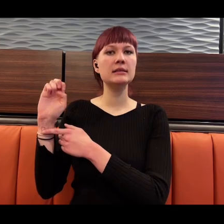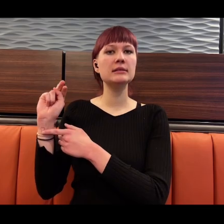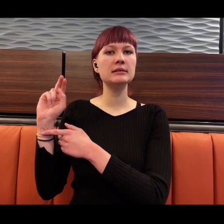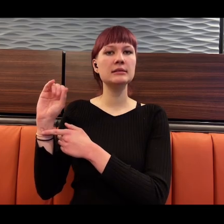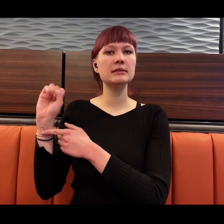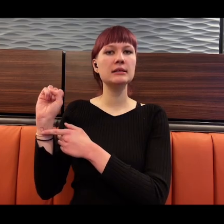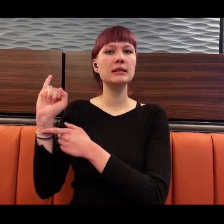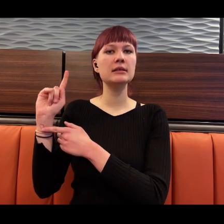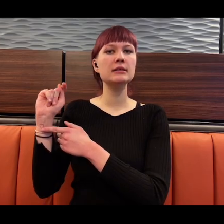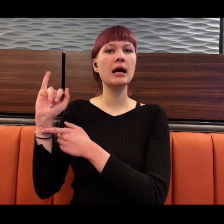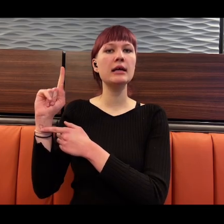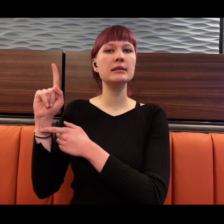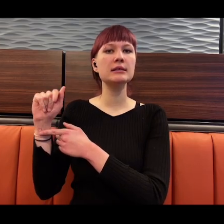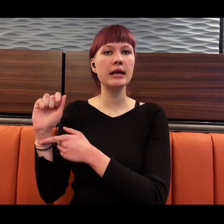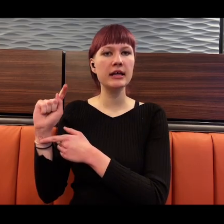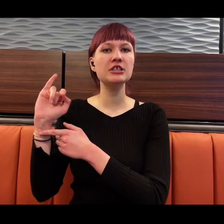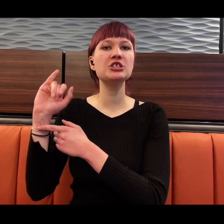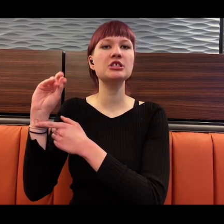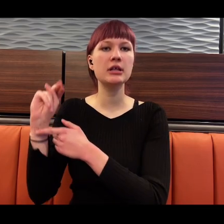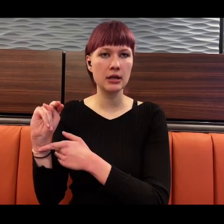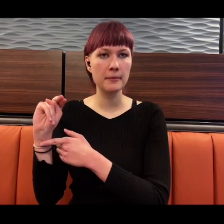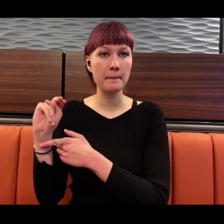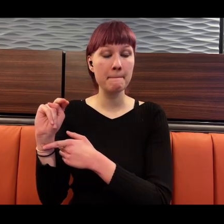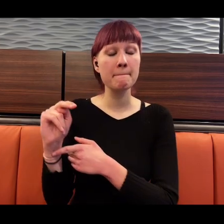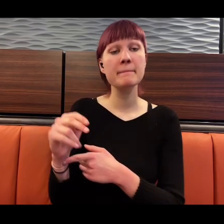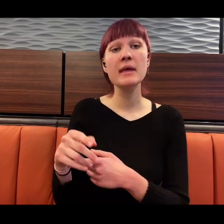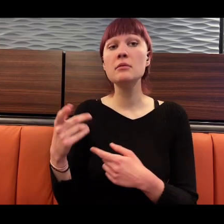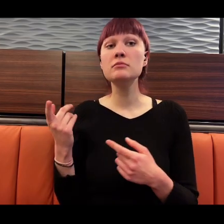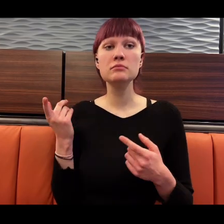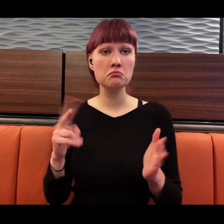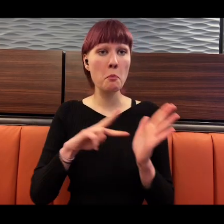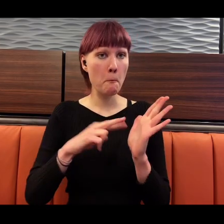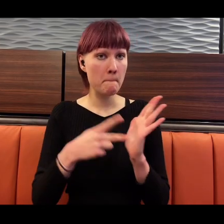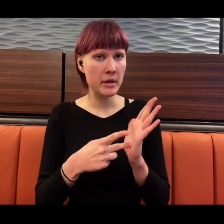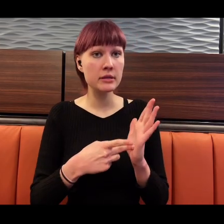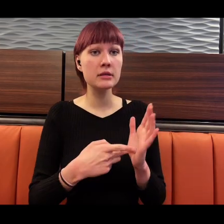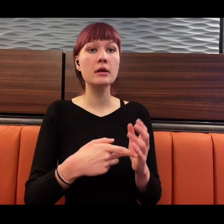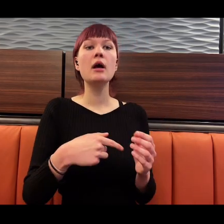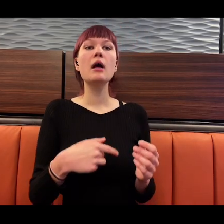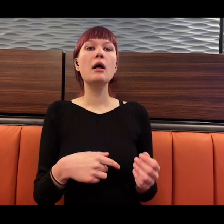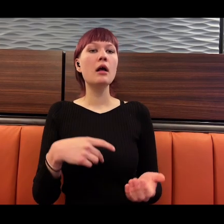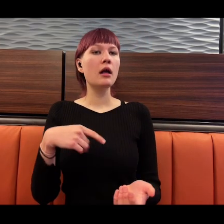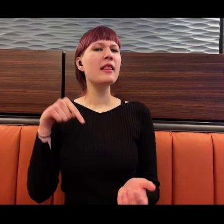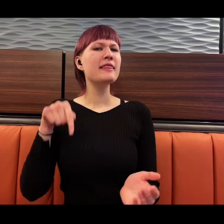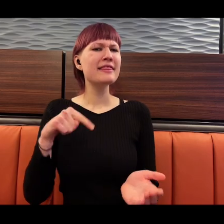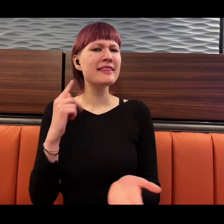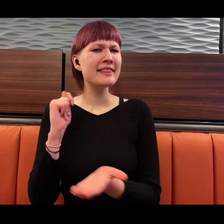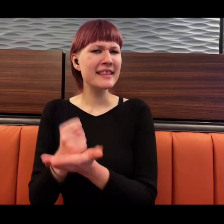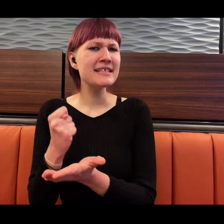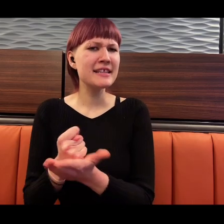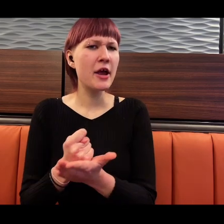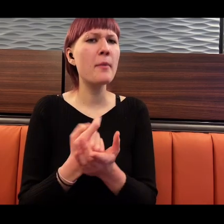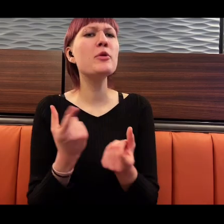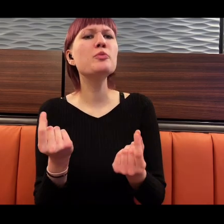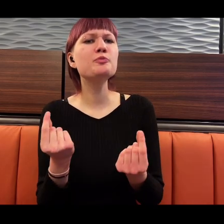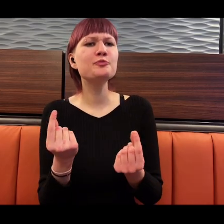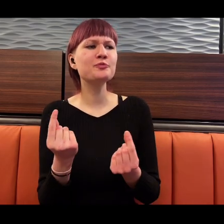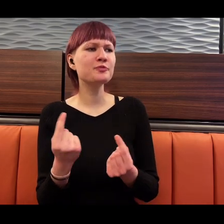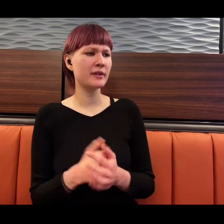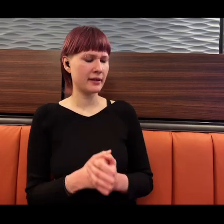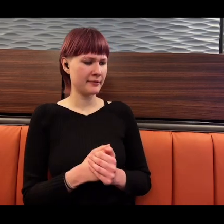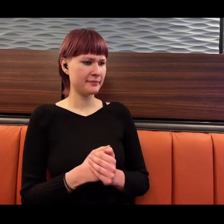phobic of spiders, what systematic desensitization therapy does is to get the person calm